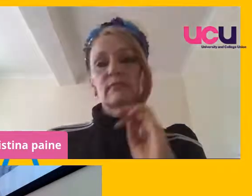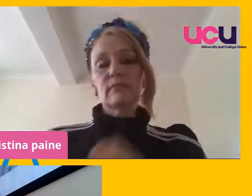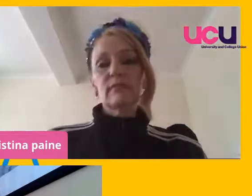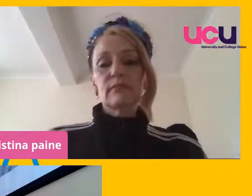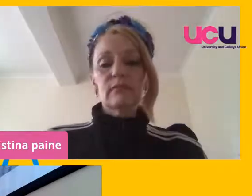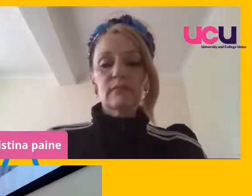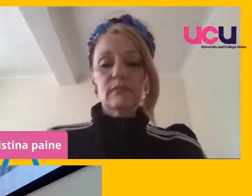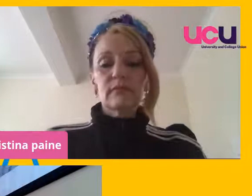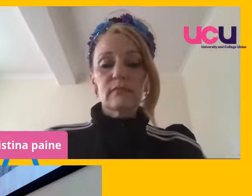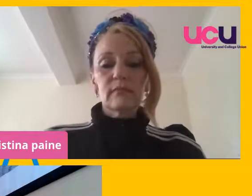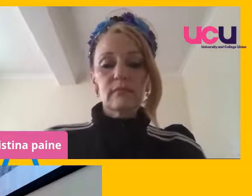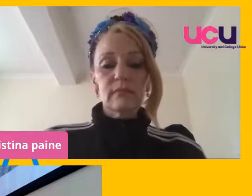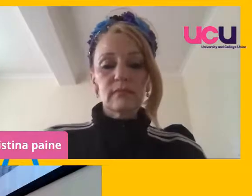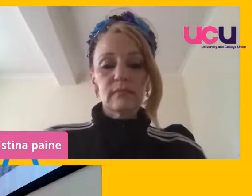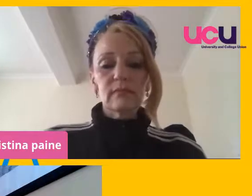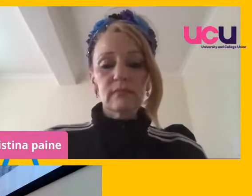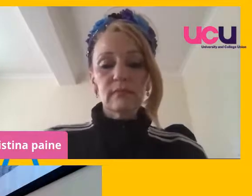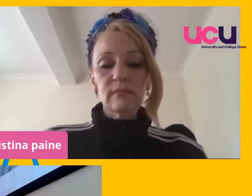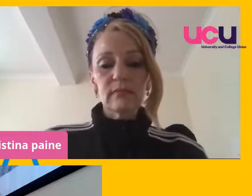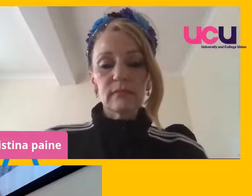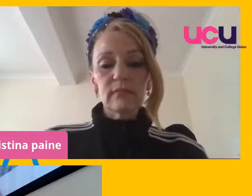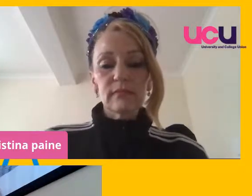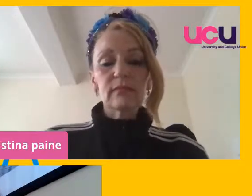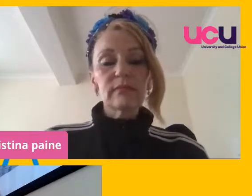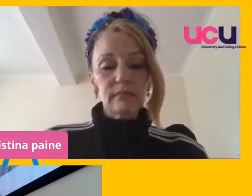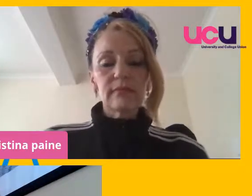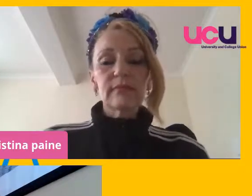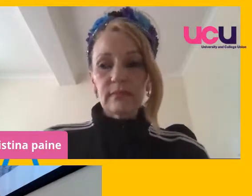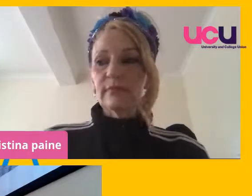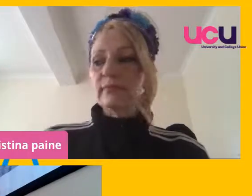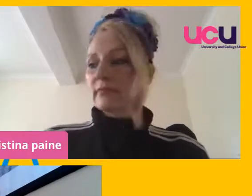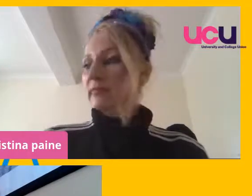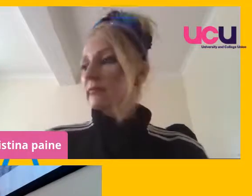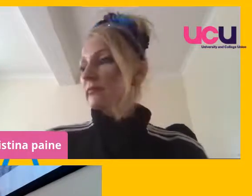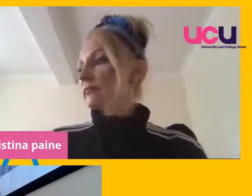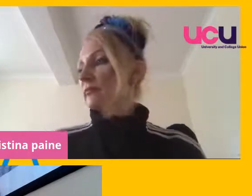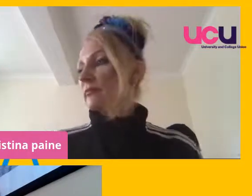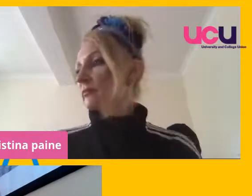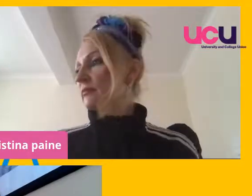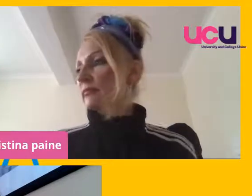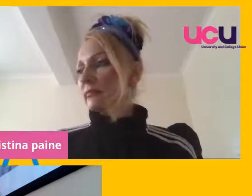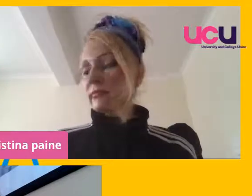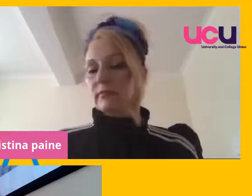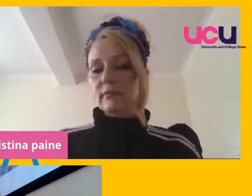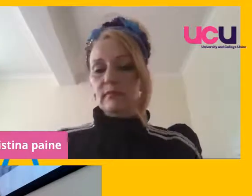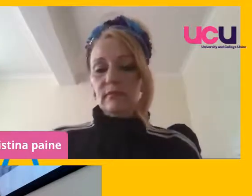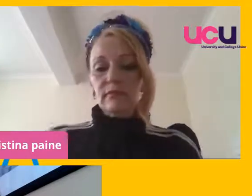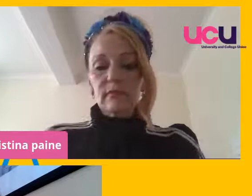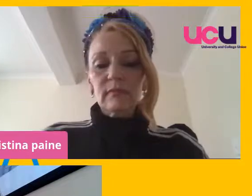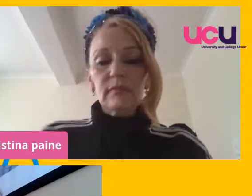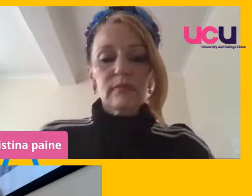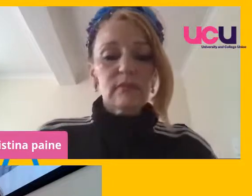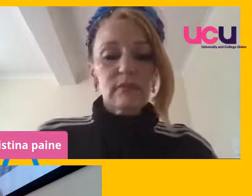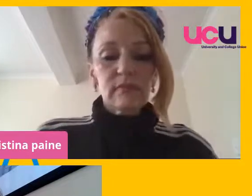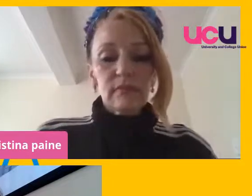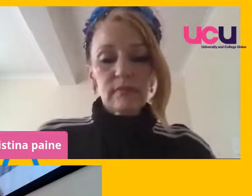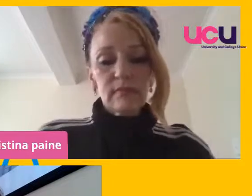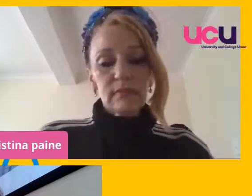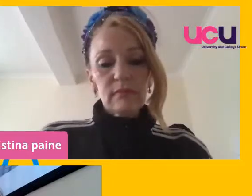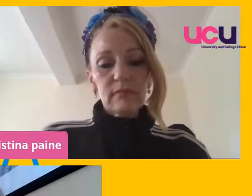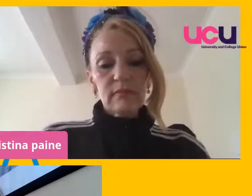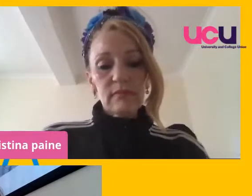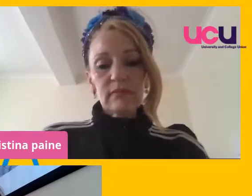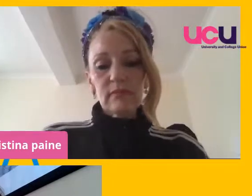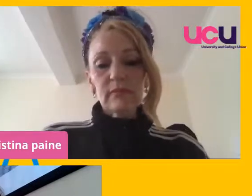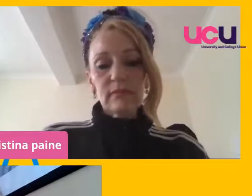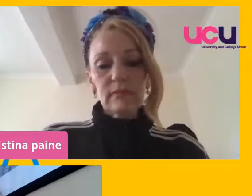over the years, but this has really thrown into sharp relief just how vital it is that we make fighting for secure work and fighting for those who are most